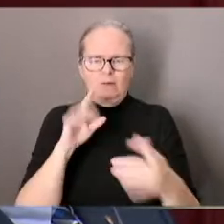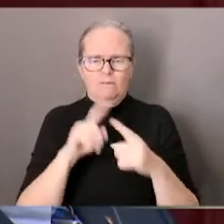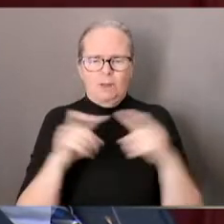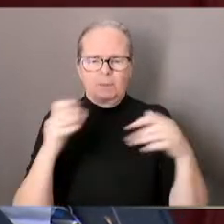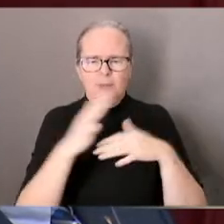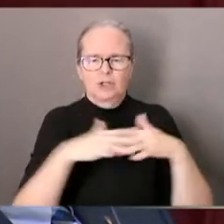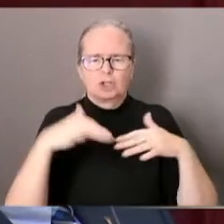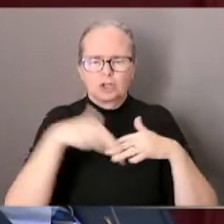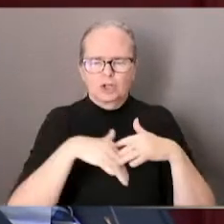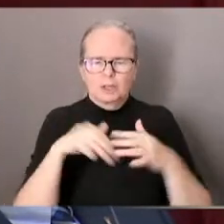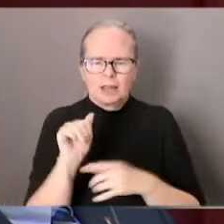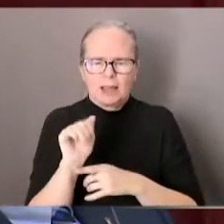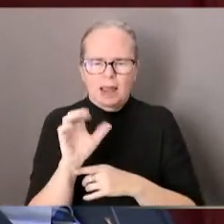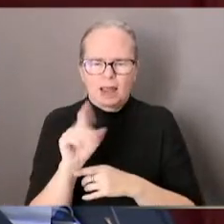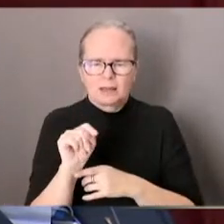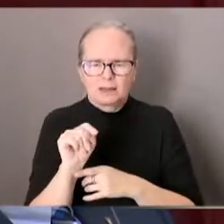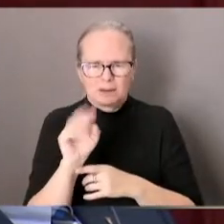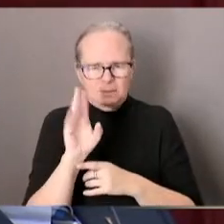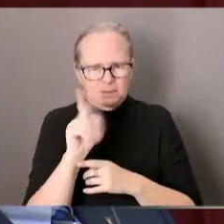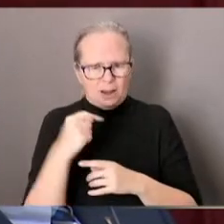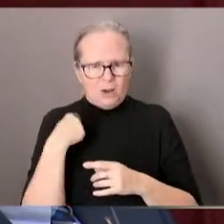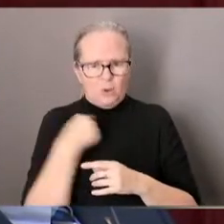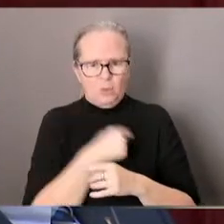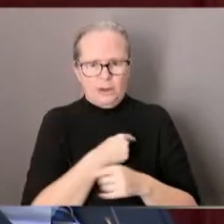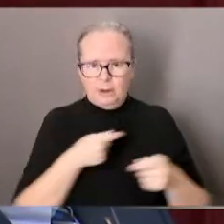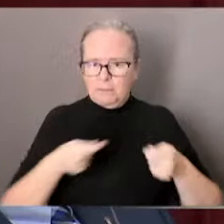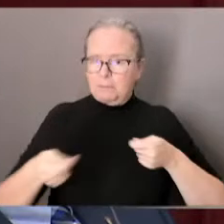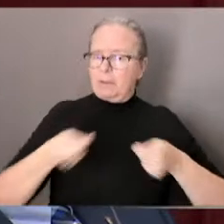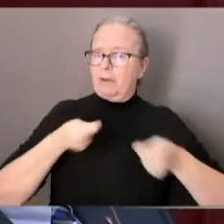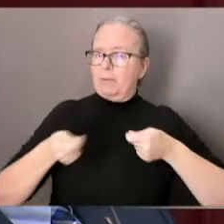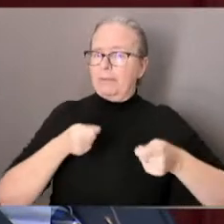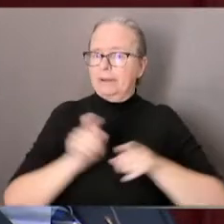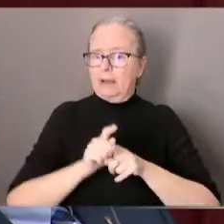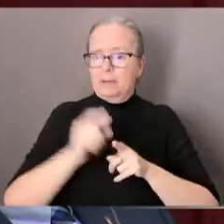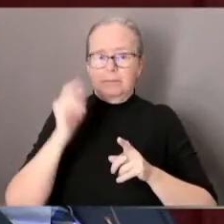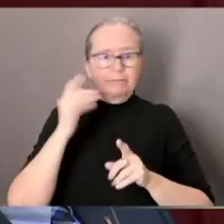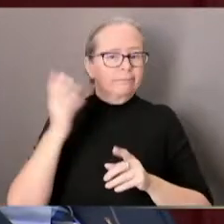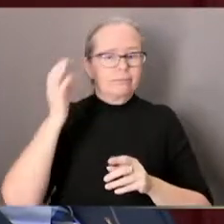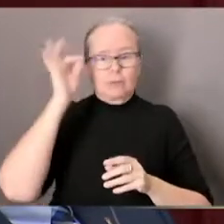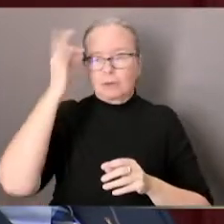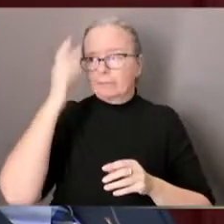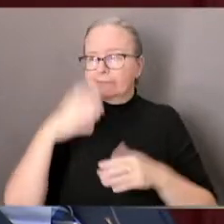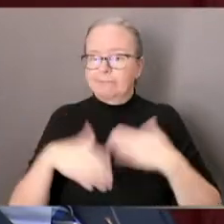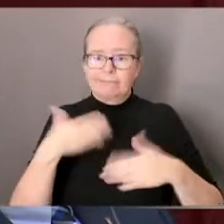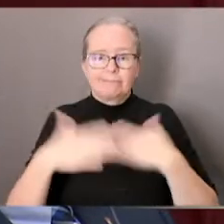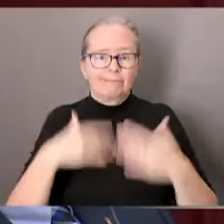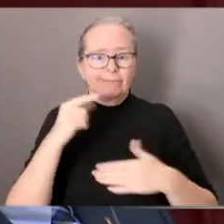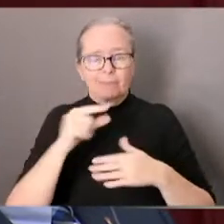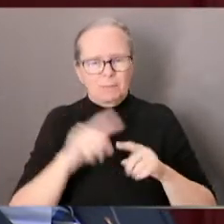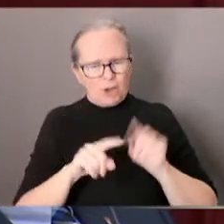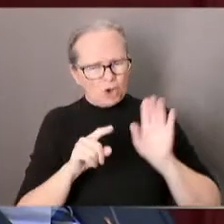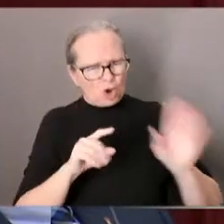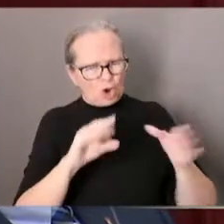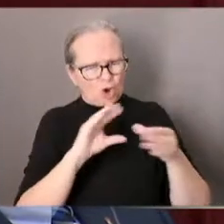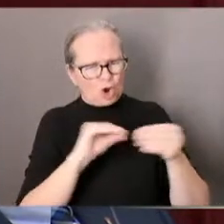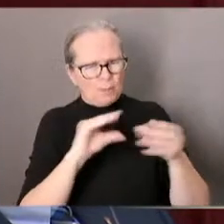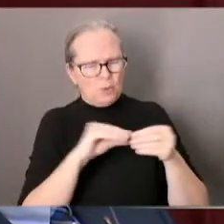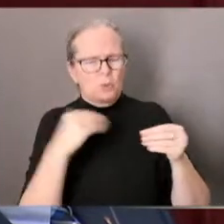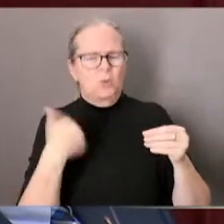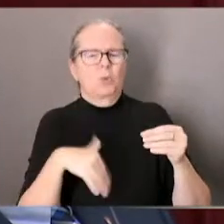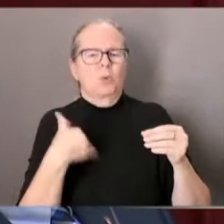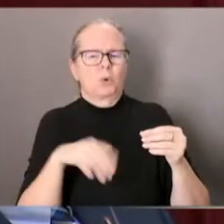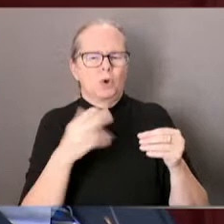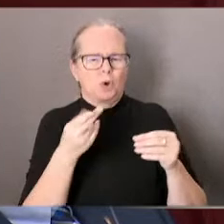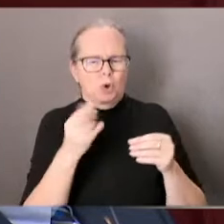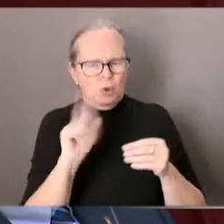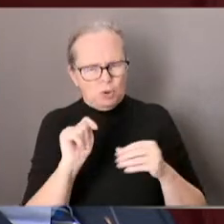Ottawa and close Dustin does the premier understand the harm her comments create when she minimizes abuse of First Nations and they have face